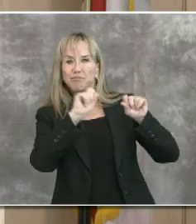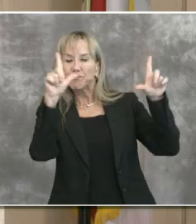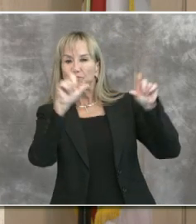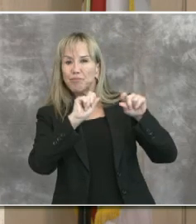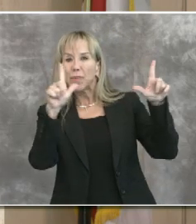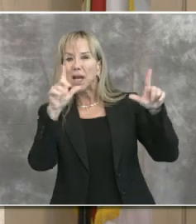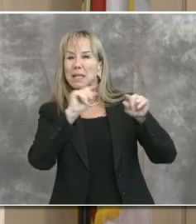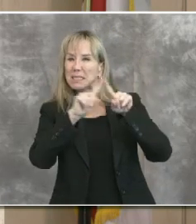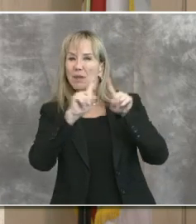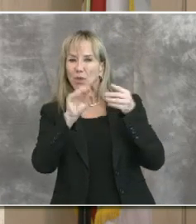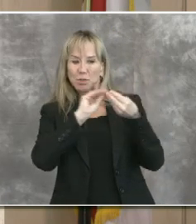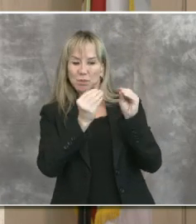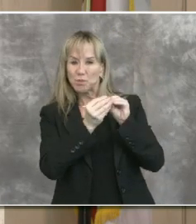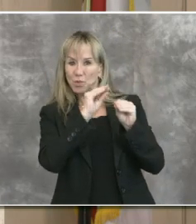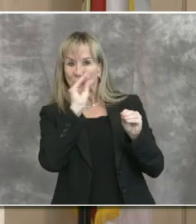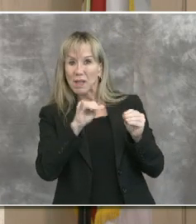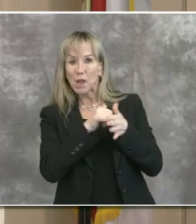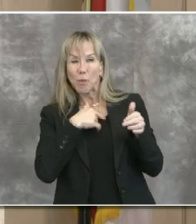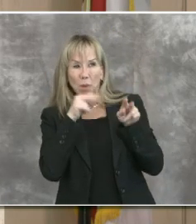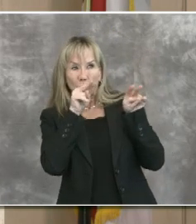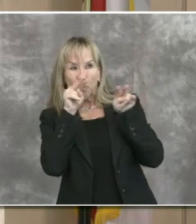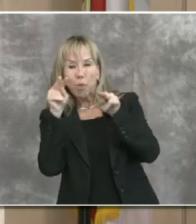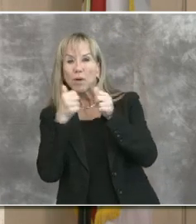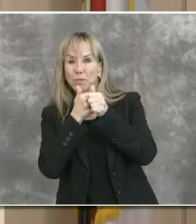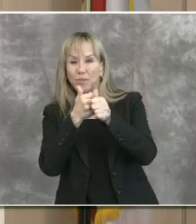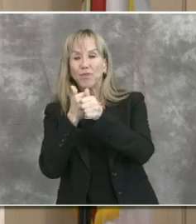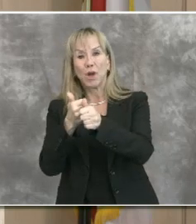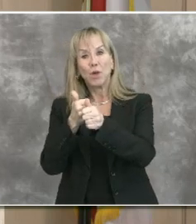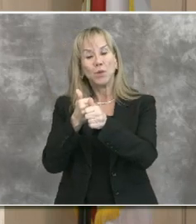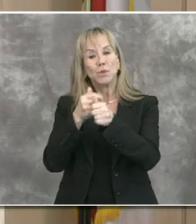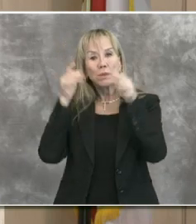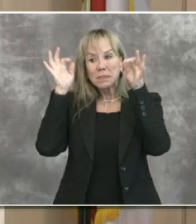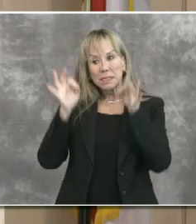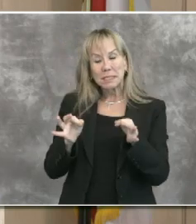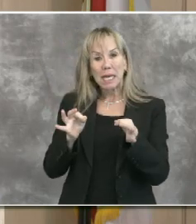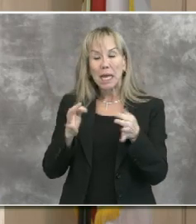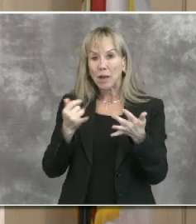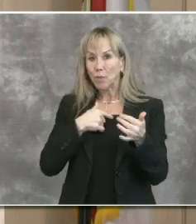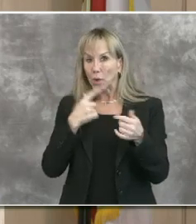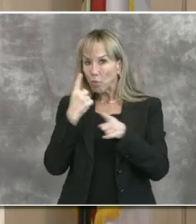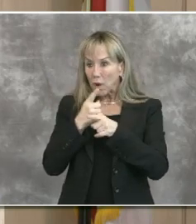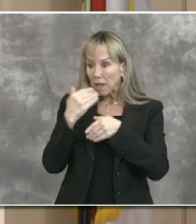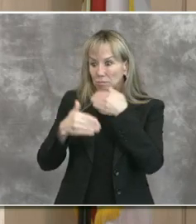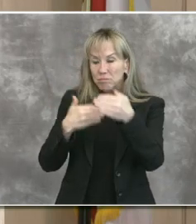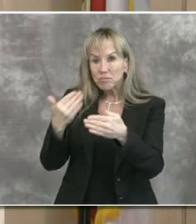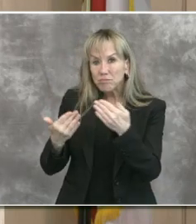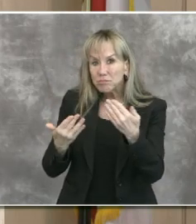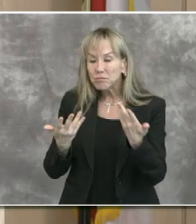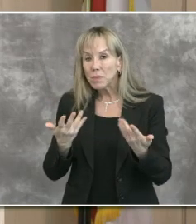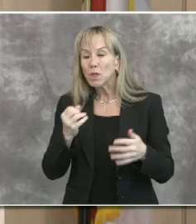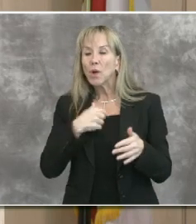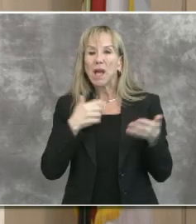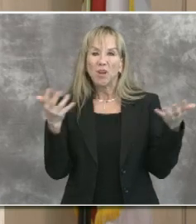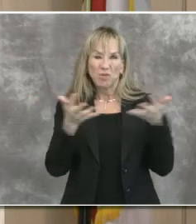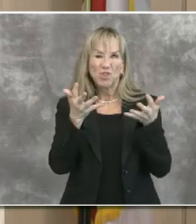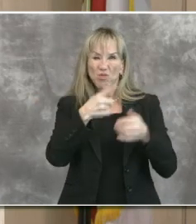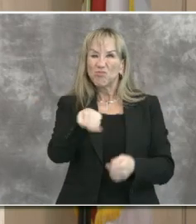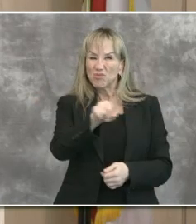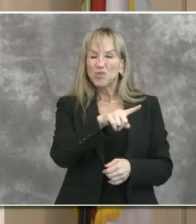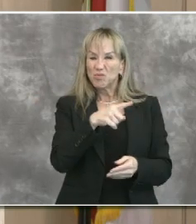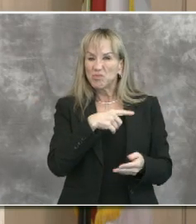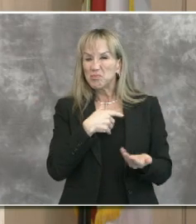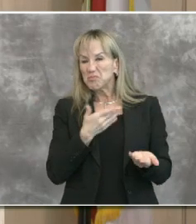and metrics that we are following to determine if we are moving in the right direction. So I would encourage all of you